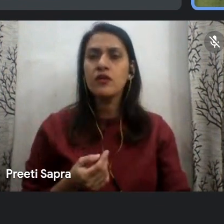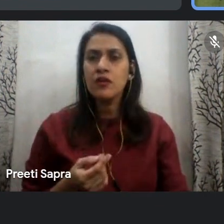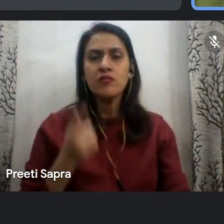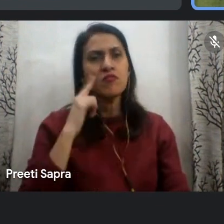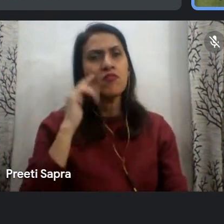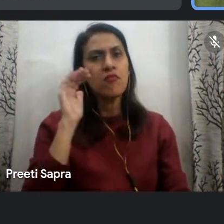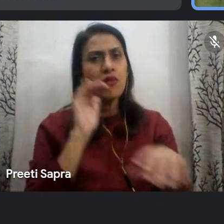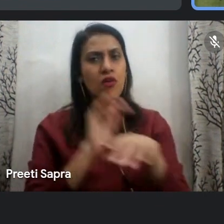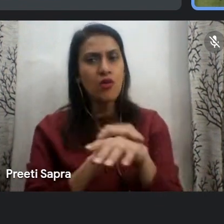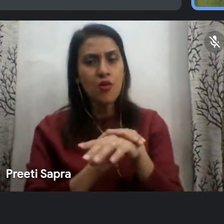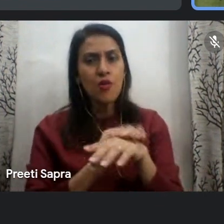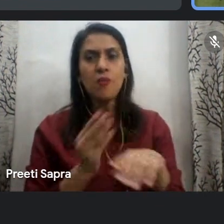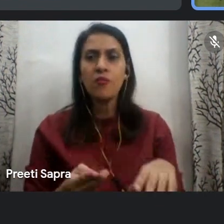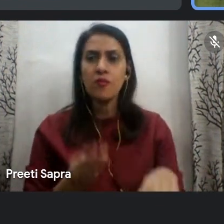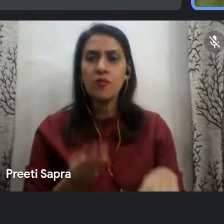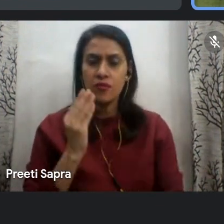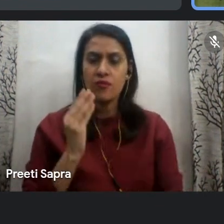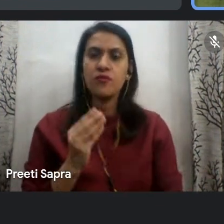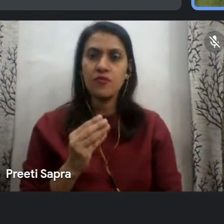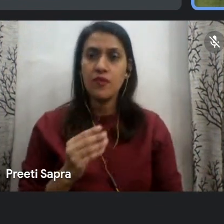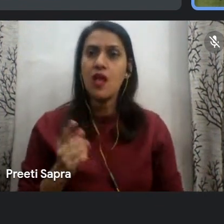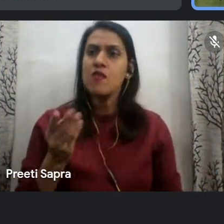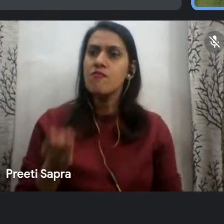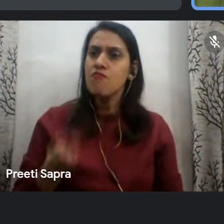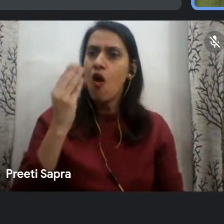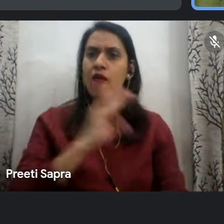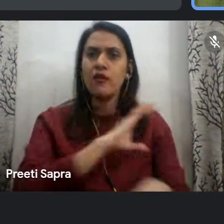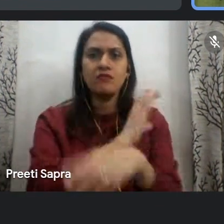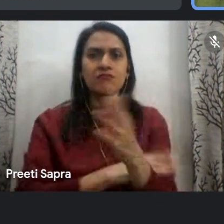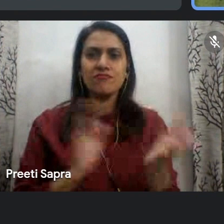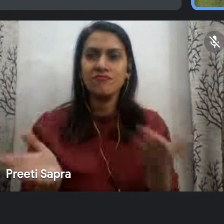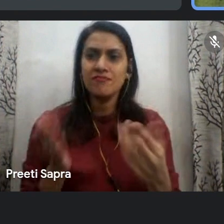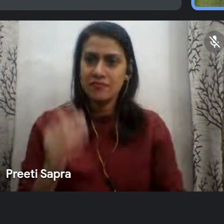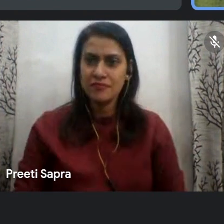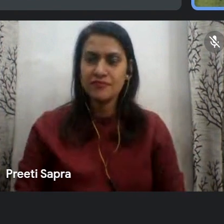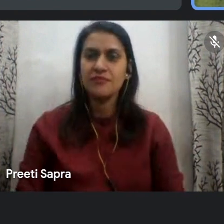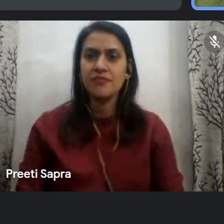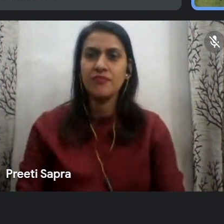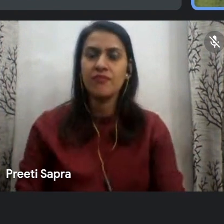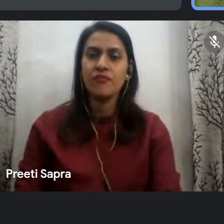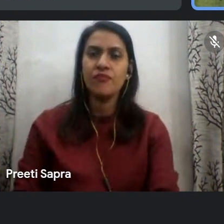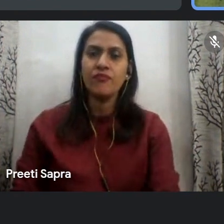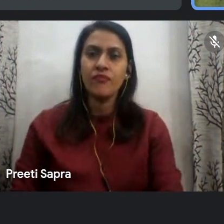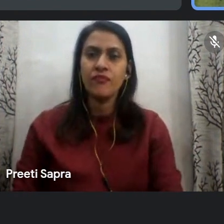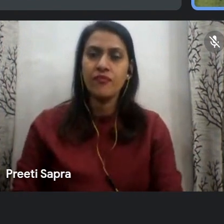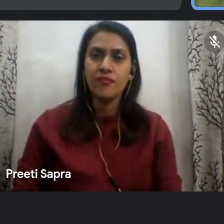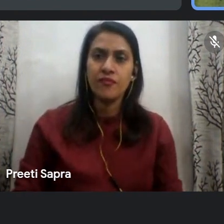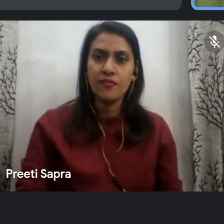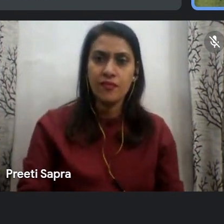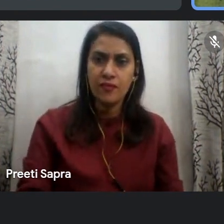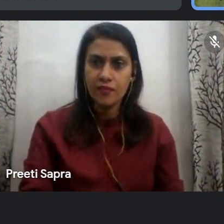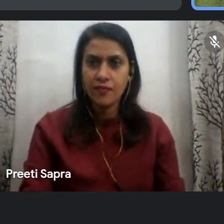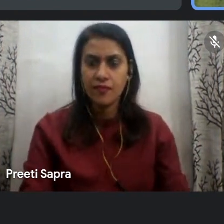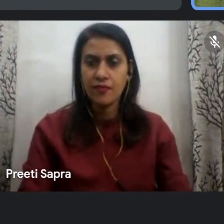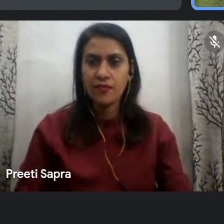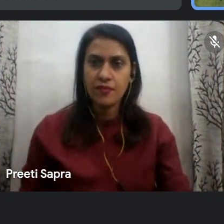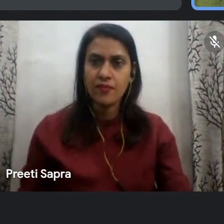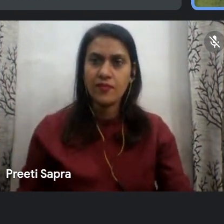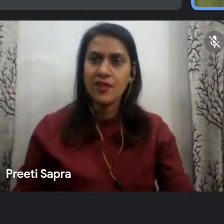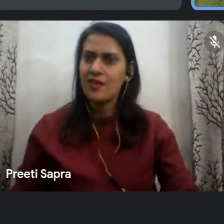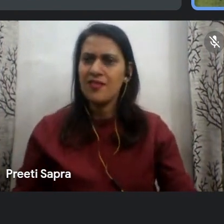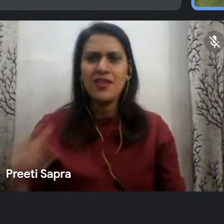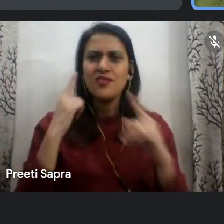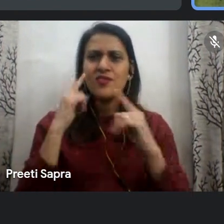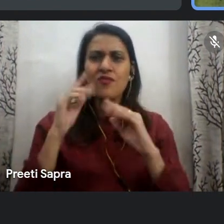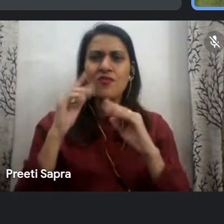recognized and a lot more encouraged at Brindavan. And don't worry, this is not a promotional material